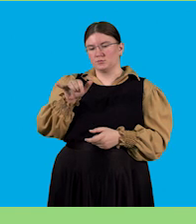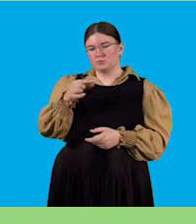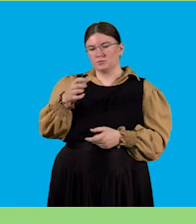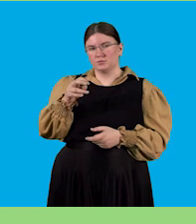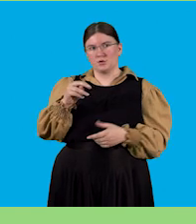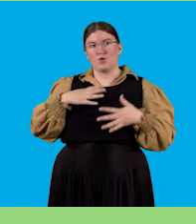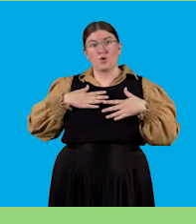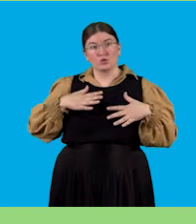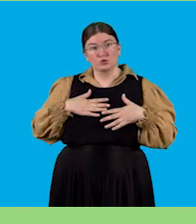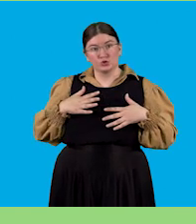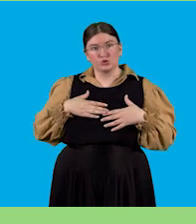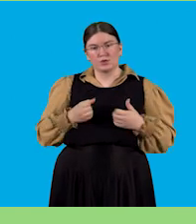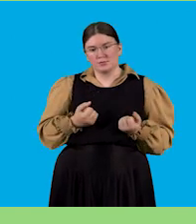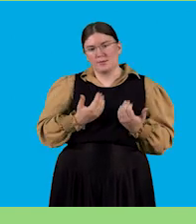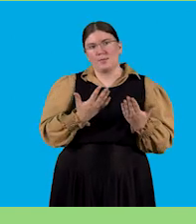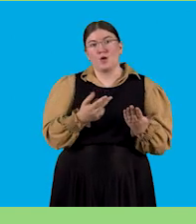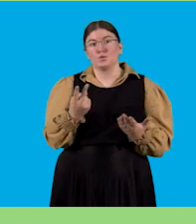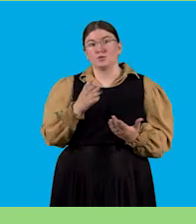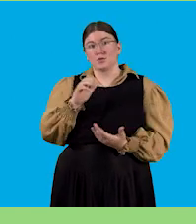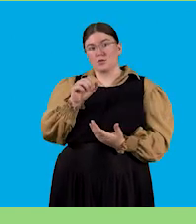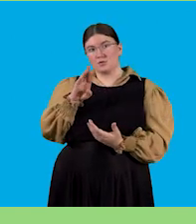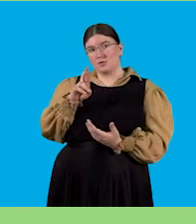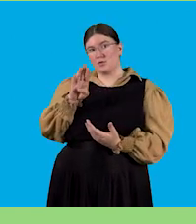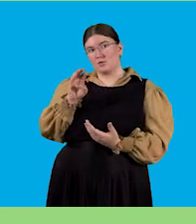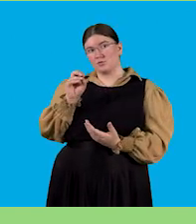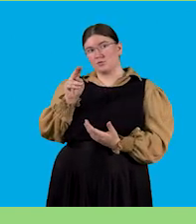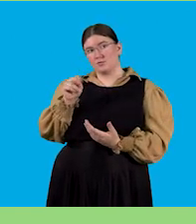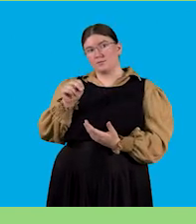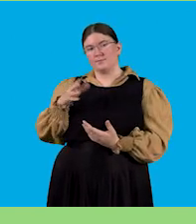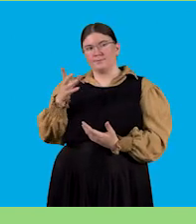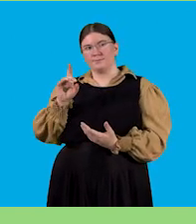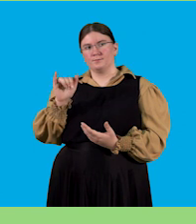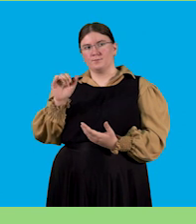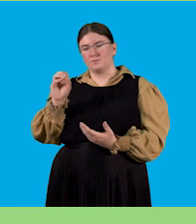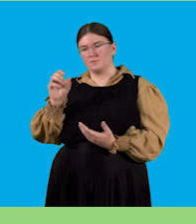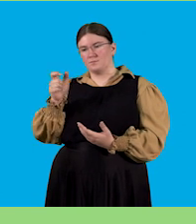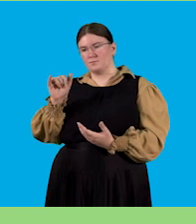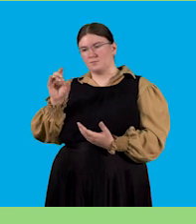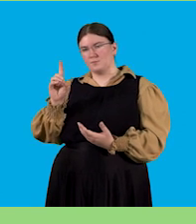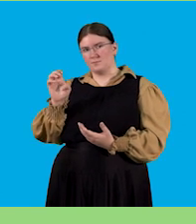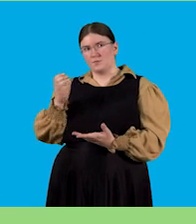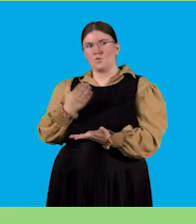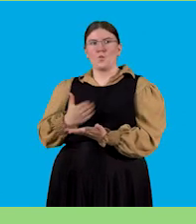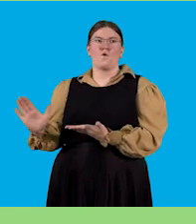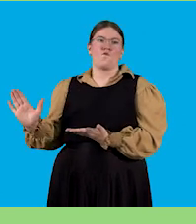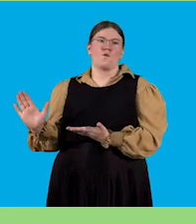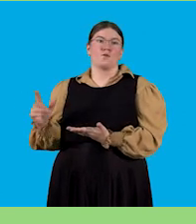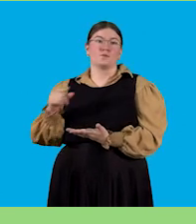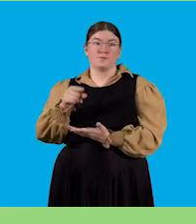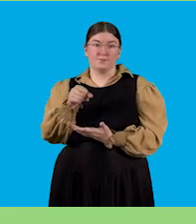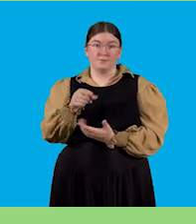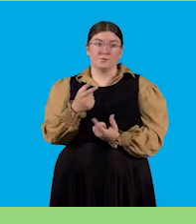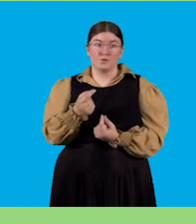removes carbon dioxide. The respiratory system consists of organs and tissues that help